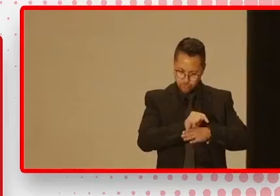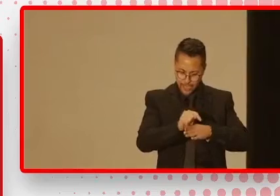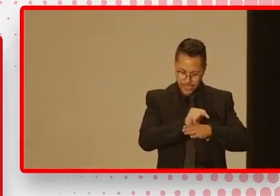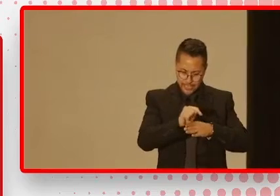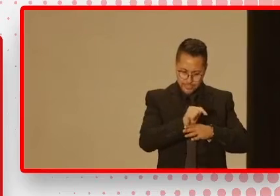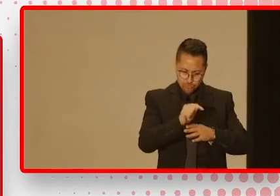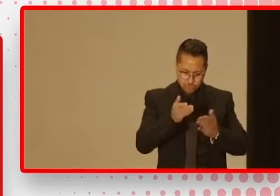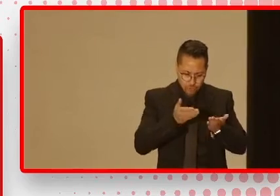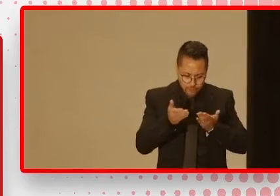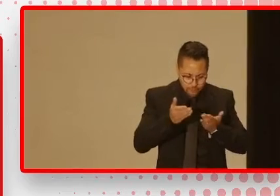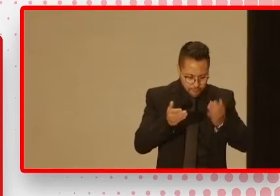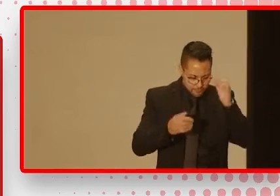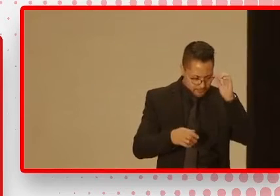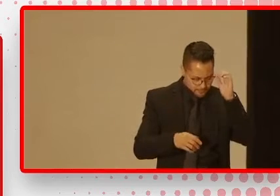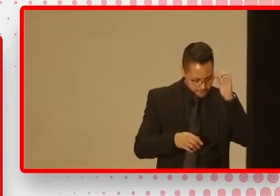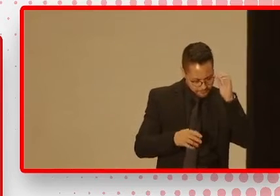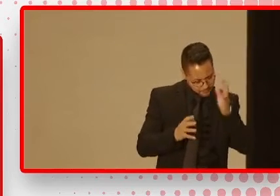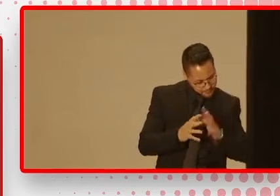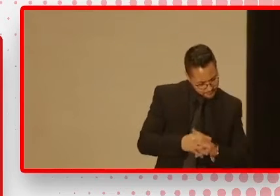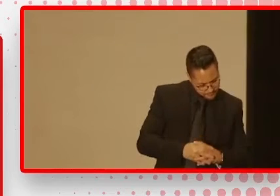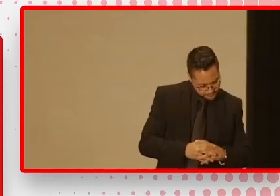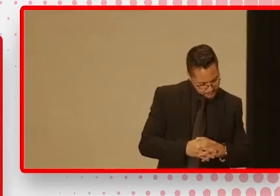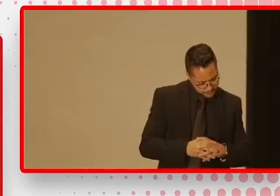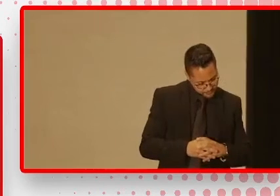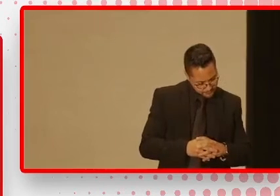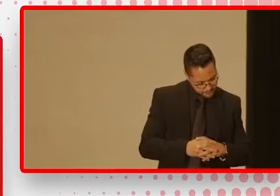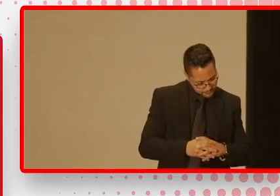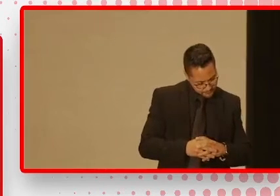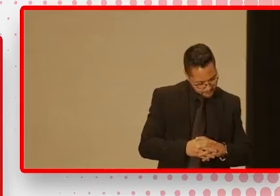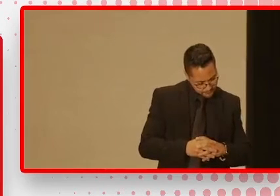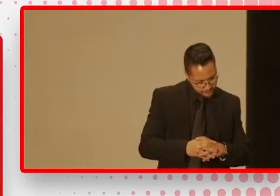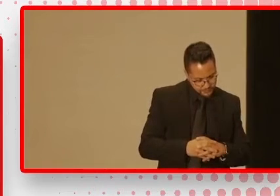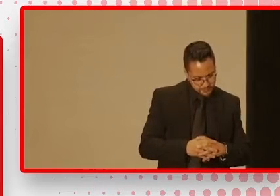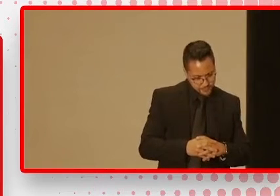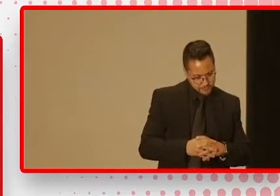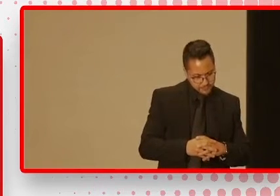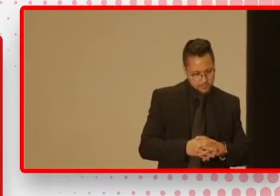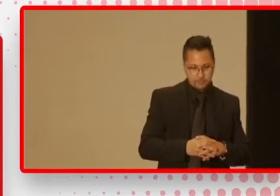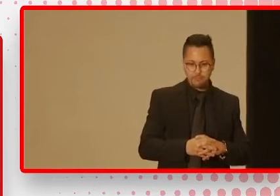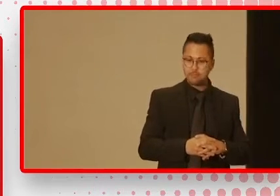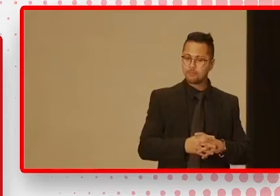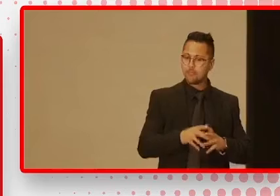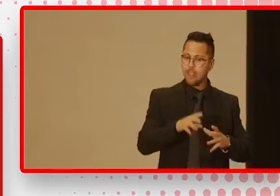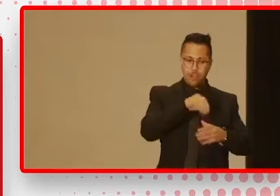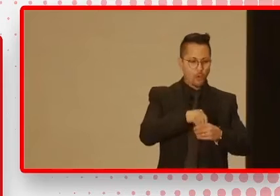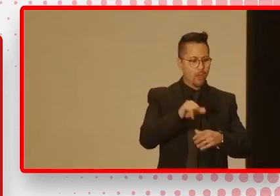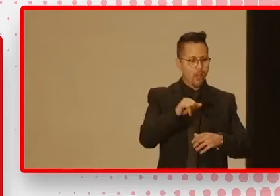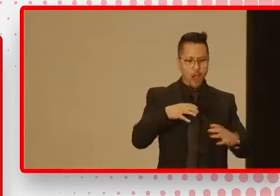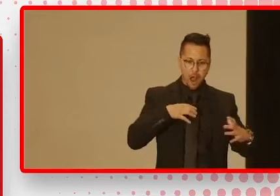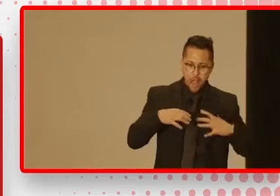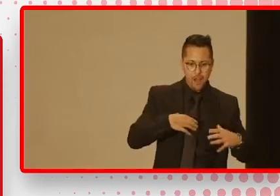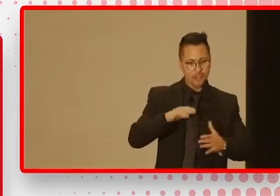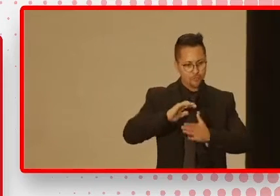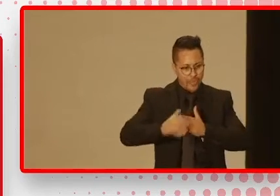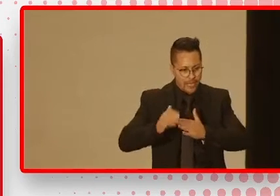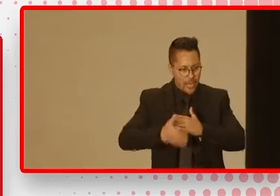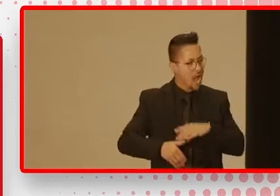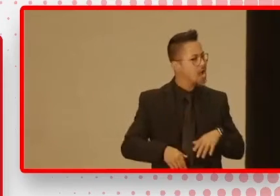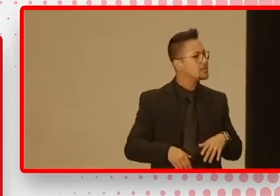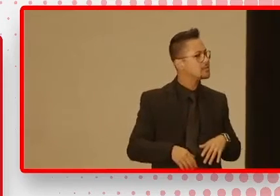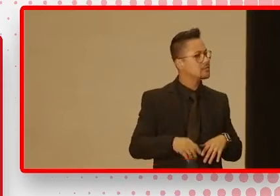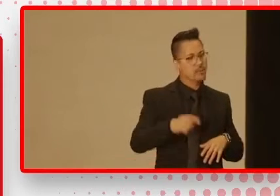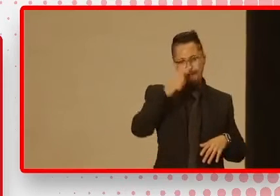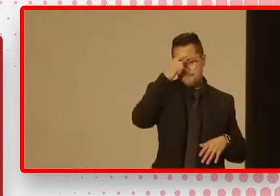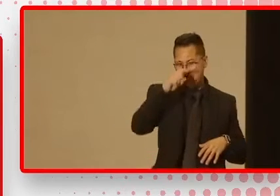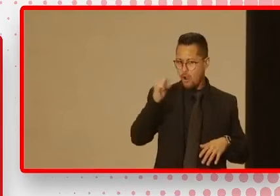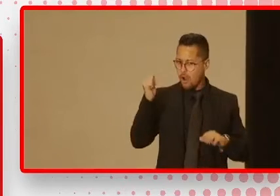24 hours bus and train service, including holidays, weekends, and holidays for all the